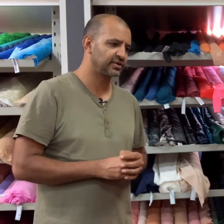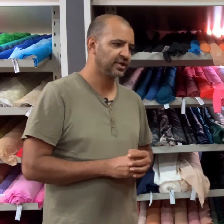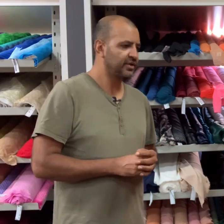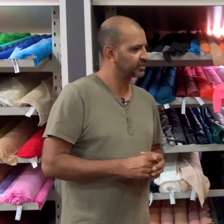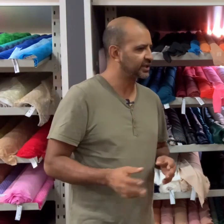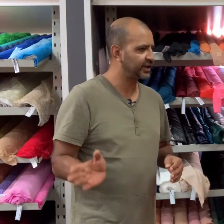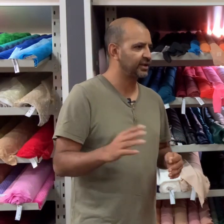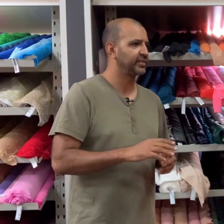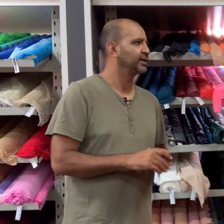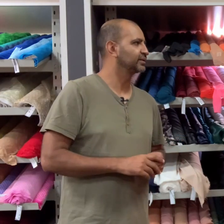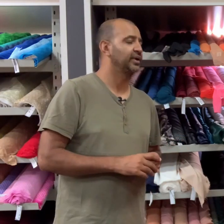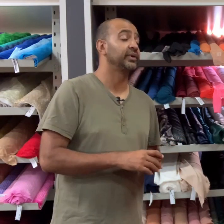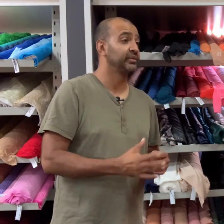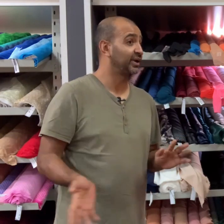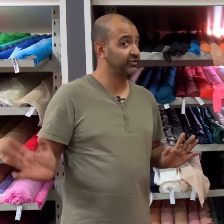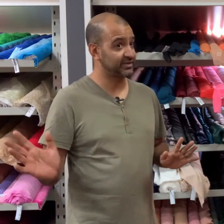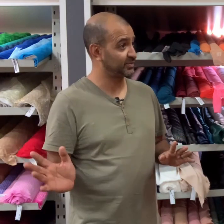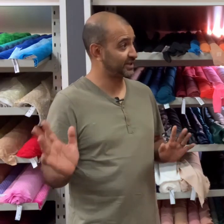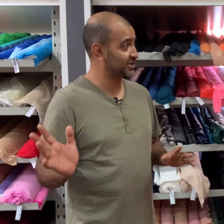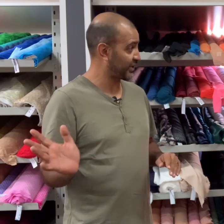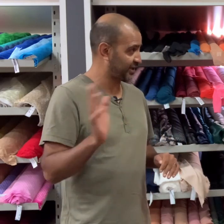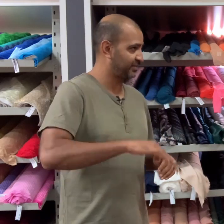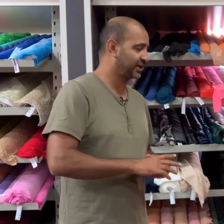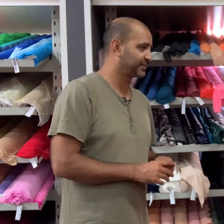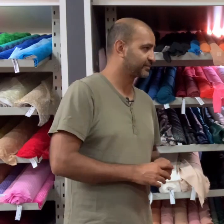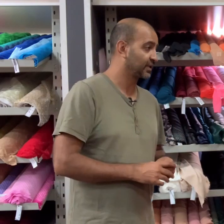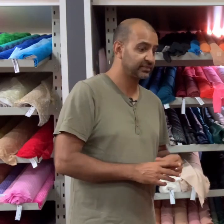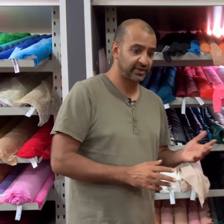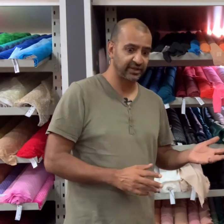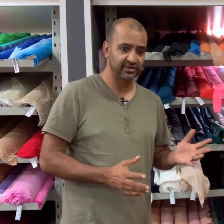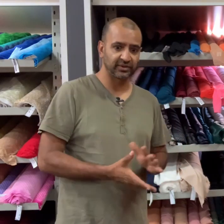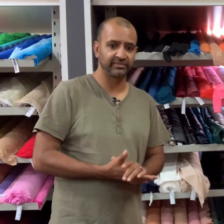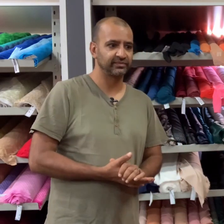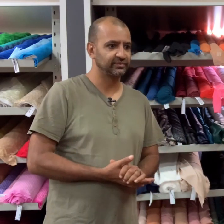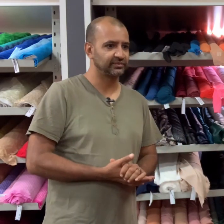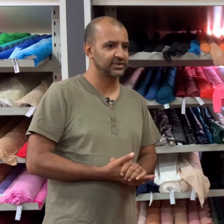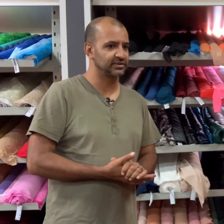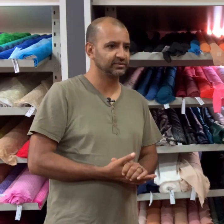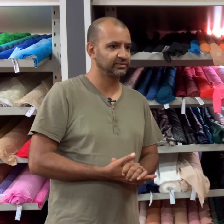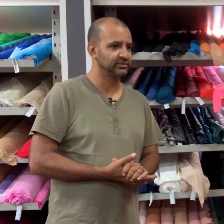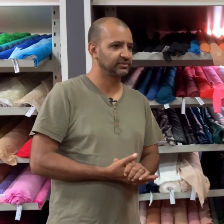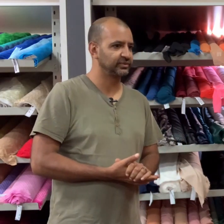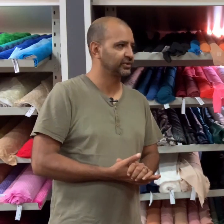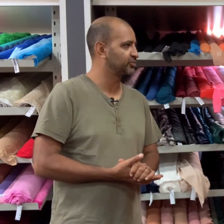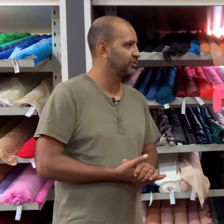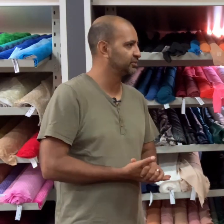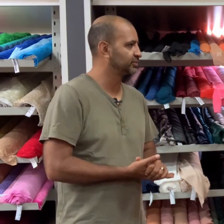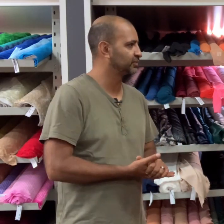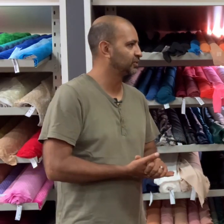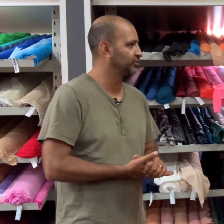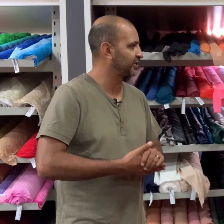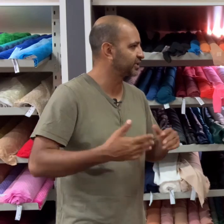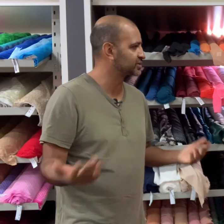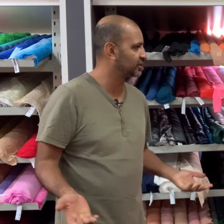100%. So when my dad came back, when my dad's friend came back, Dad had told him, listen, we got a